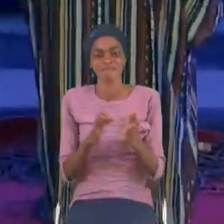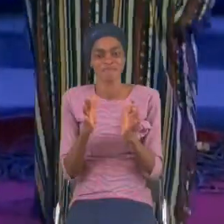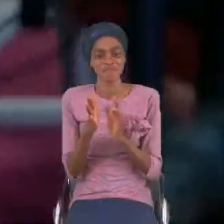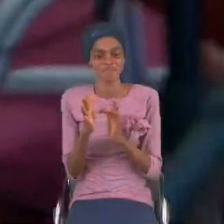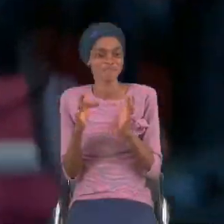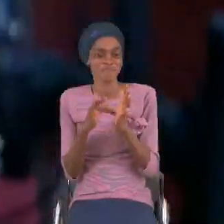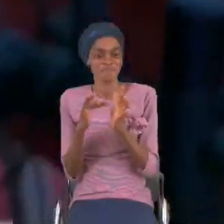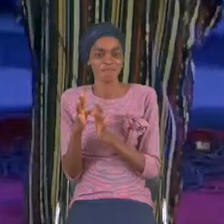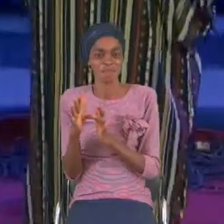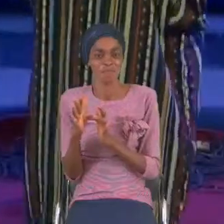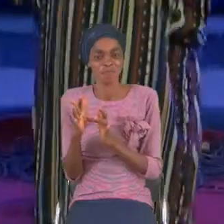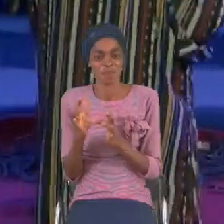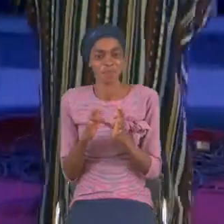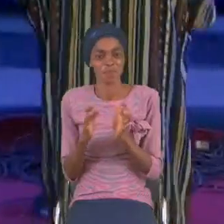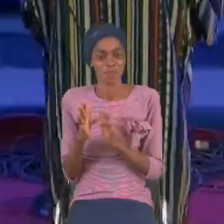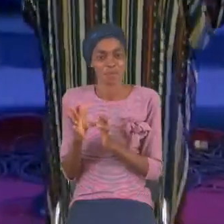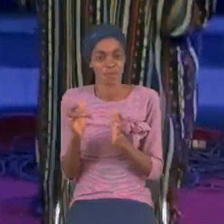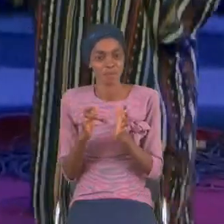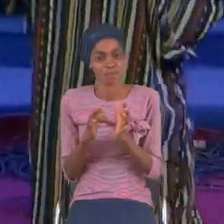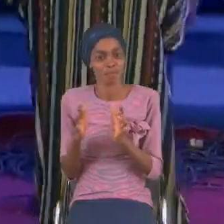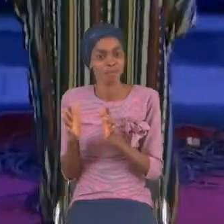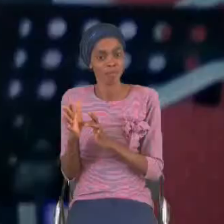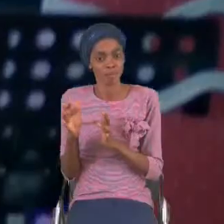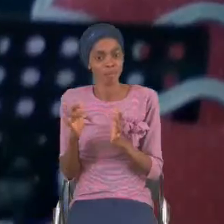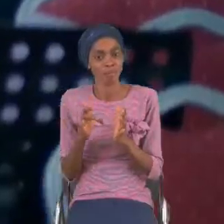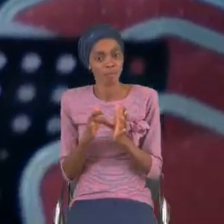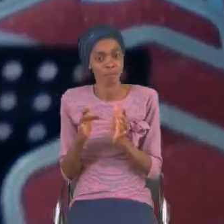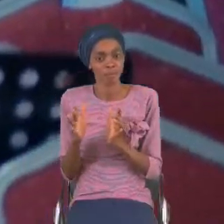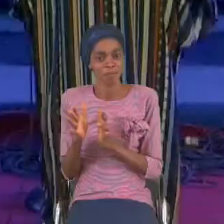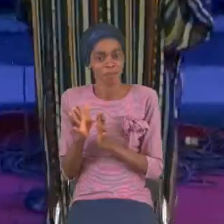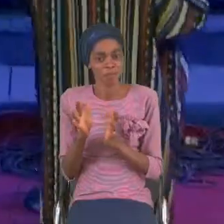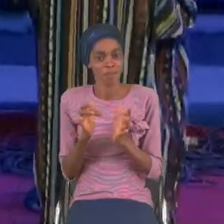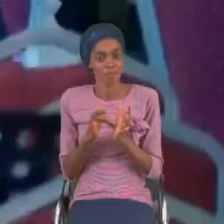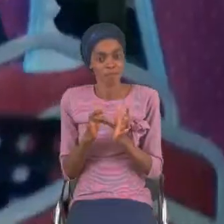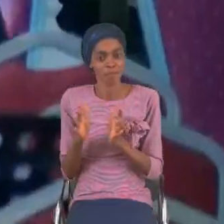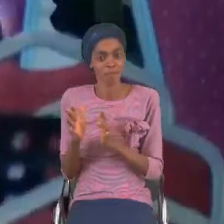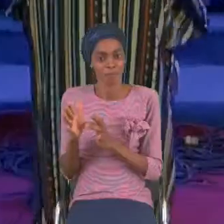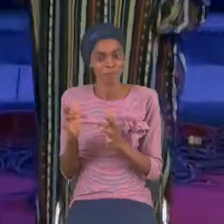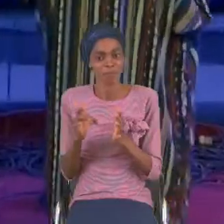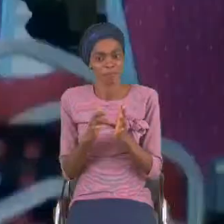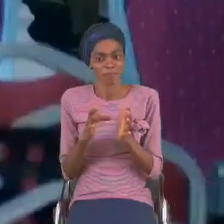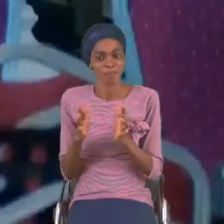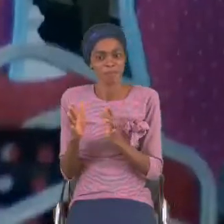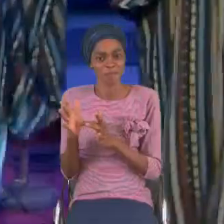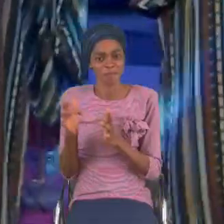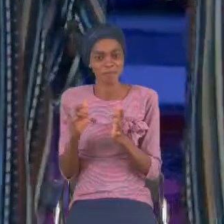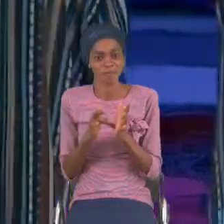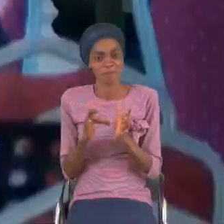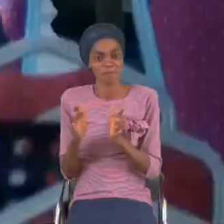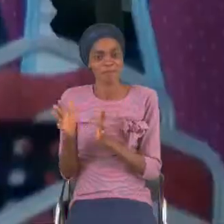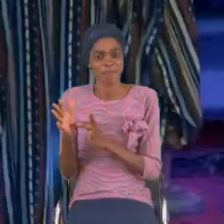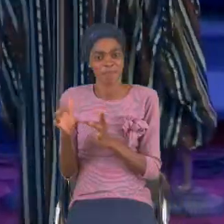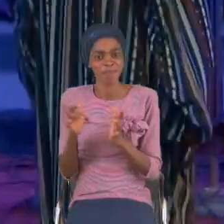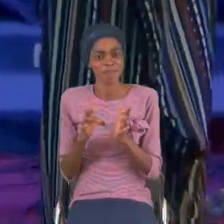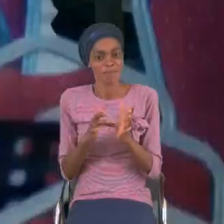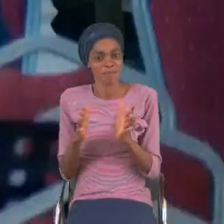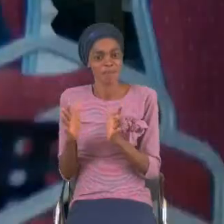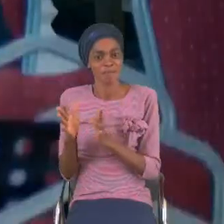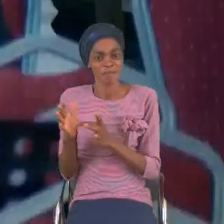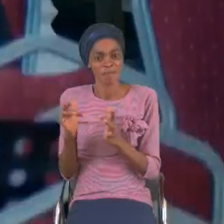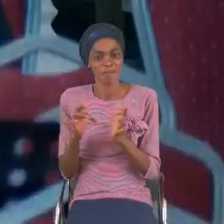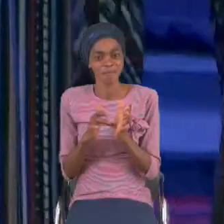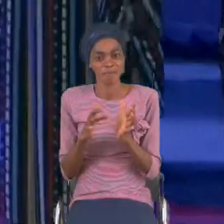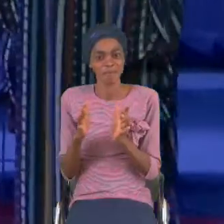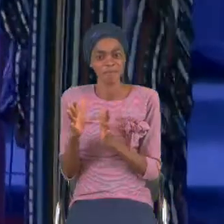Yesu, Yesu, Yesu, Yesu, Yesu, Yesu, Yesu, Yesu, Yesu, Yesu, Yesu, Yesu, Yesu, Yesu,